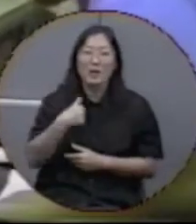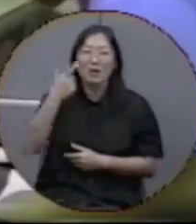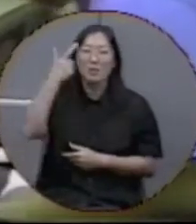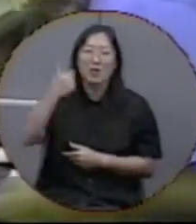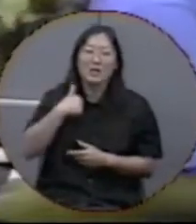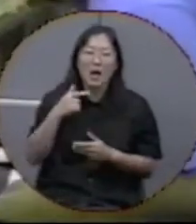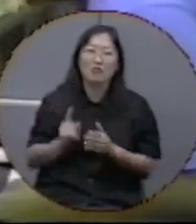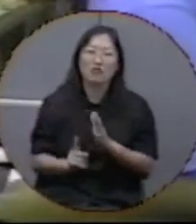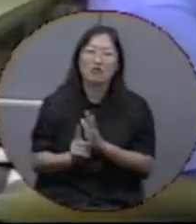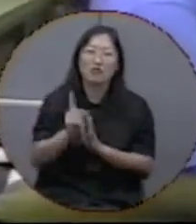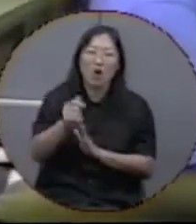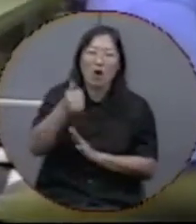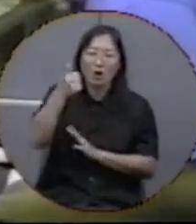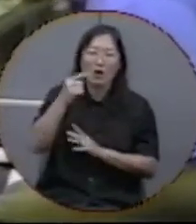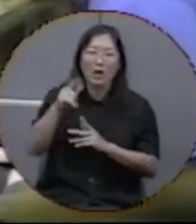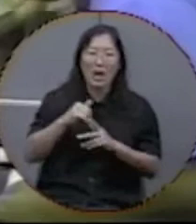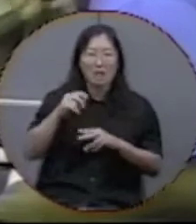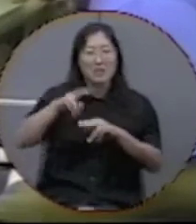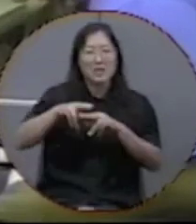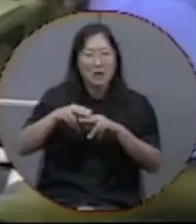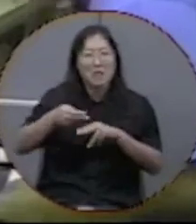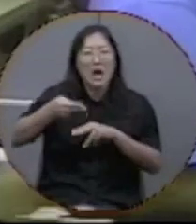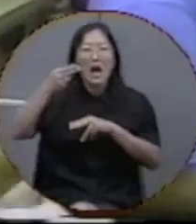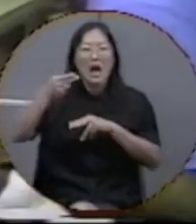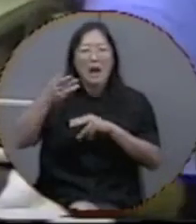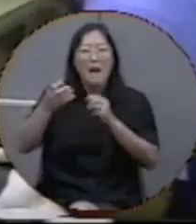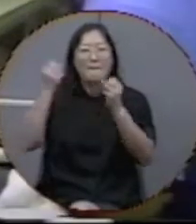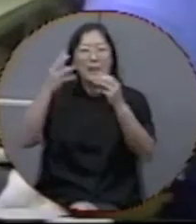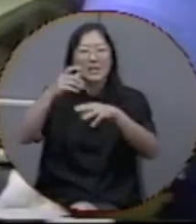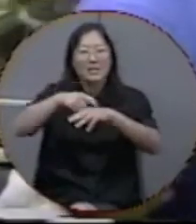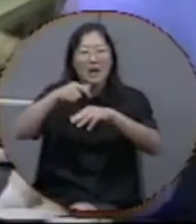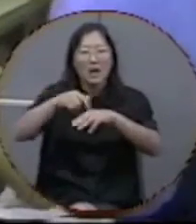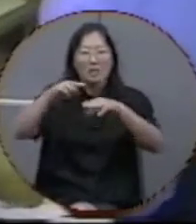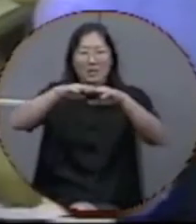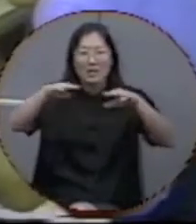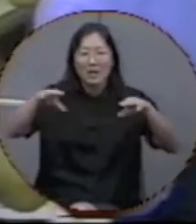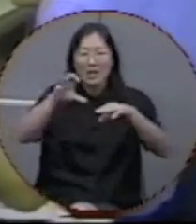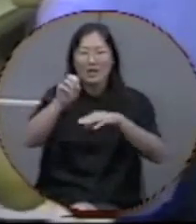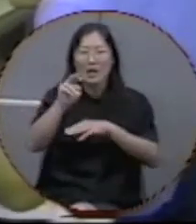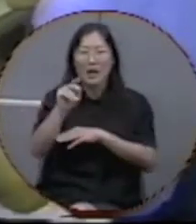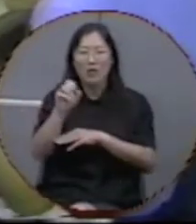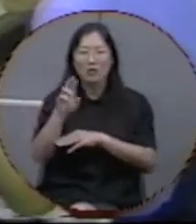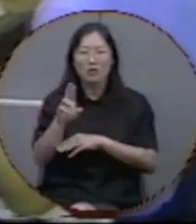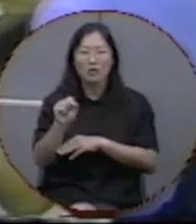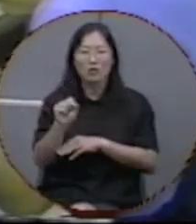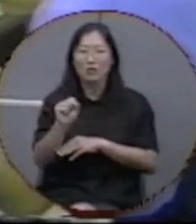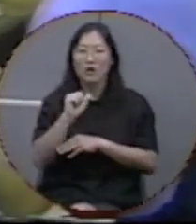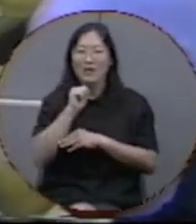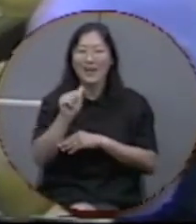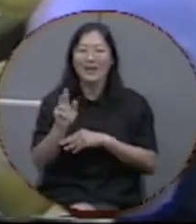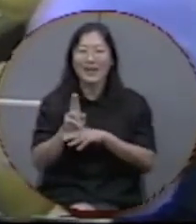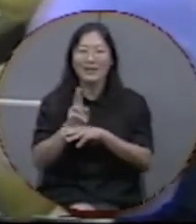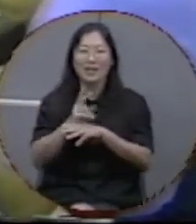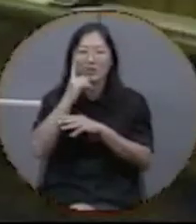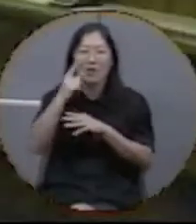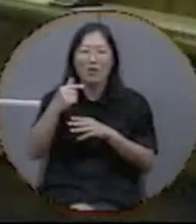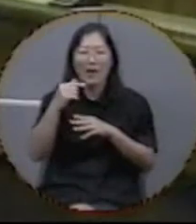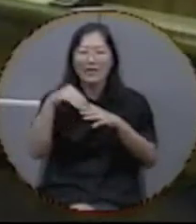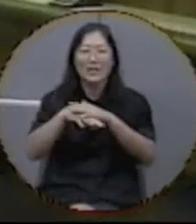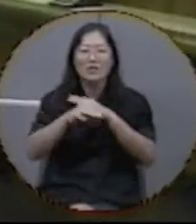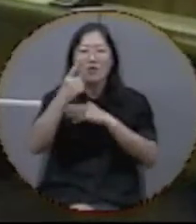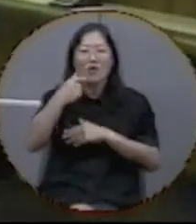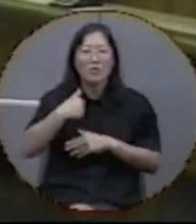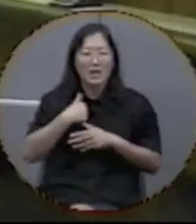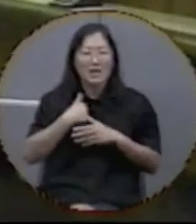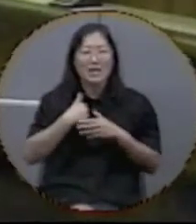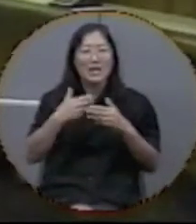I'm taller and sitting up higher, a lot of the counters are not accessible for me, although